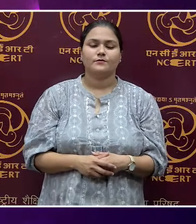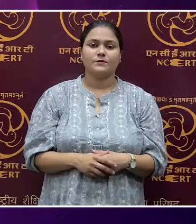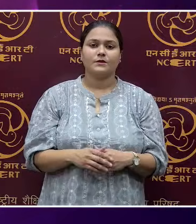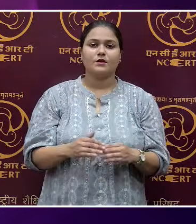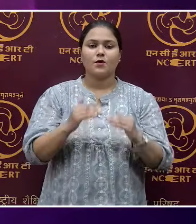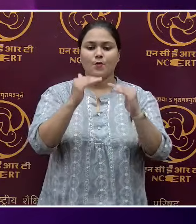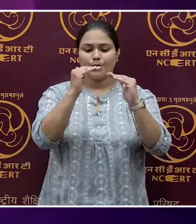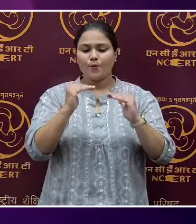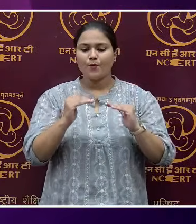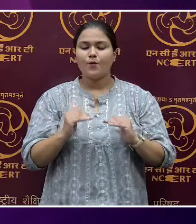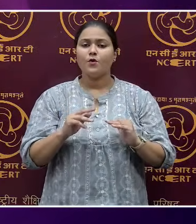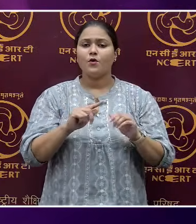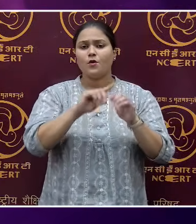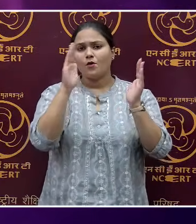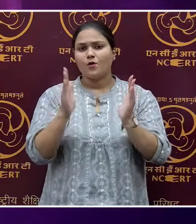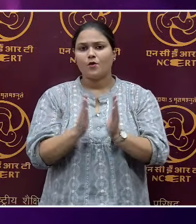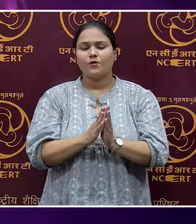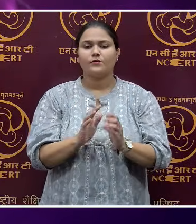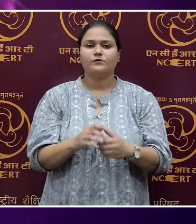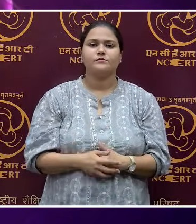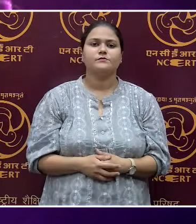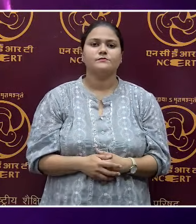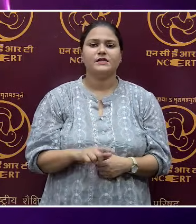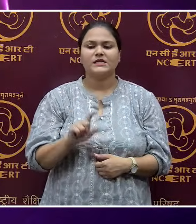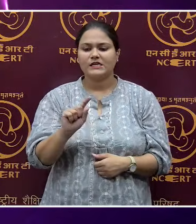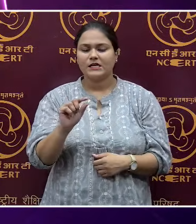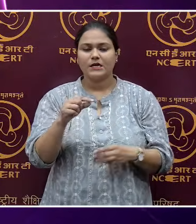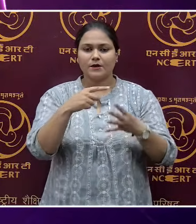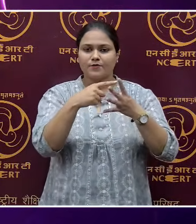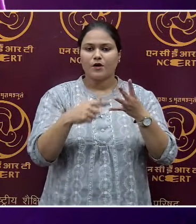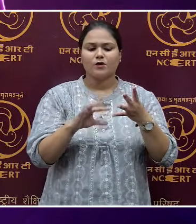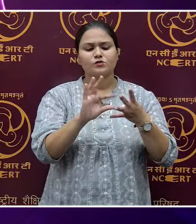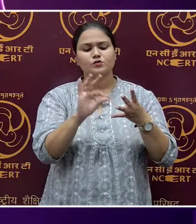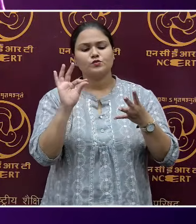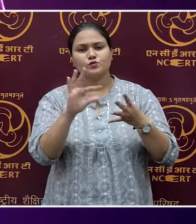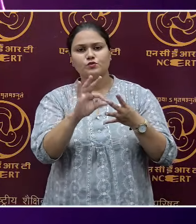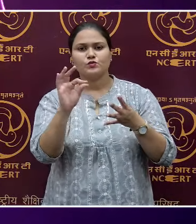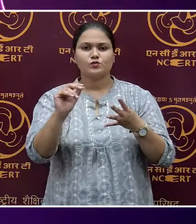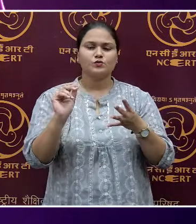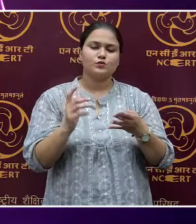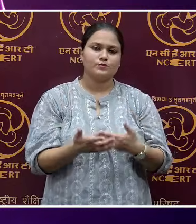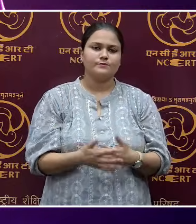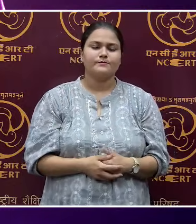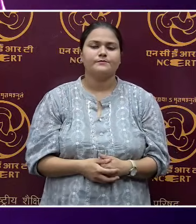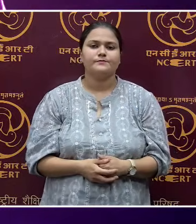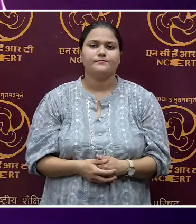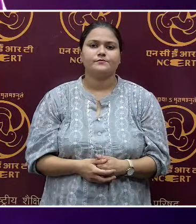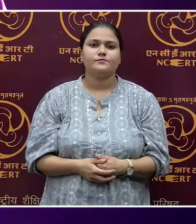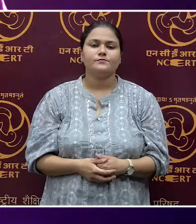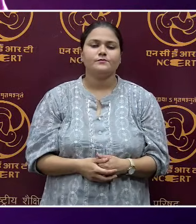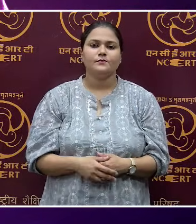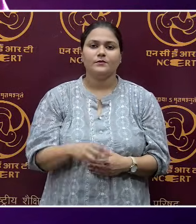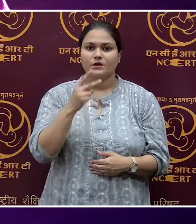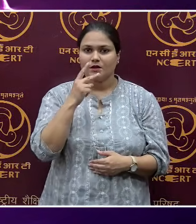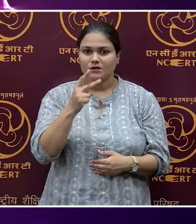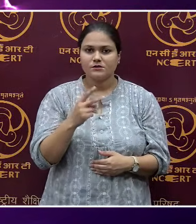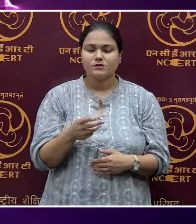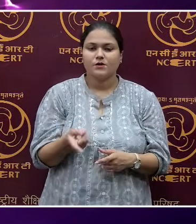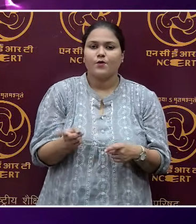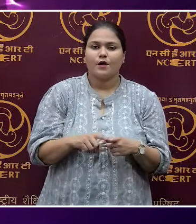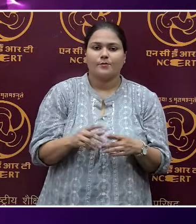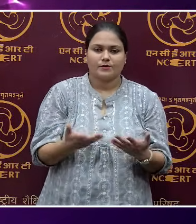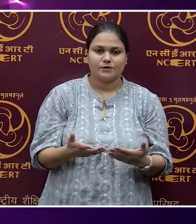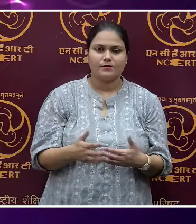the remainder, but I am selecting here incorrect one. You select the wrong answer. Yeah. So that we can see. Then we'll see what happens.